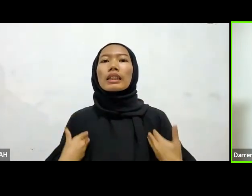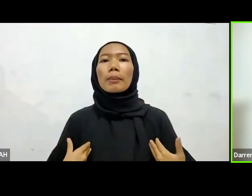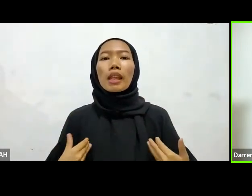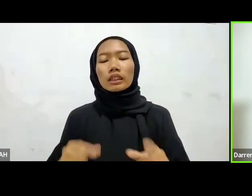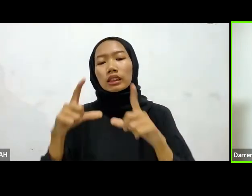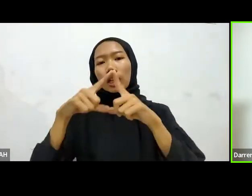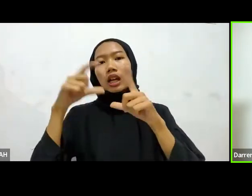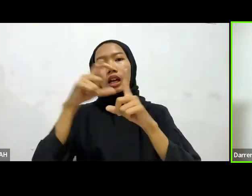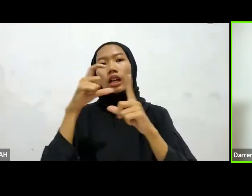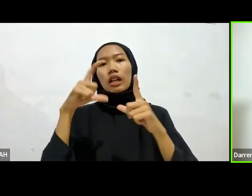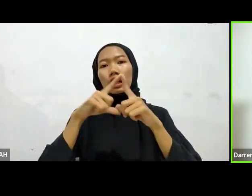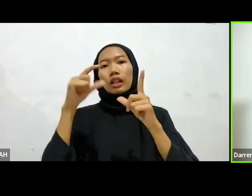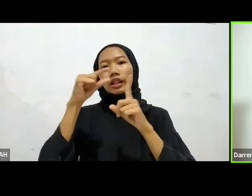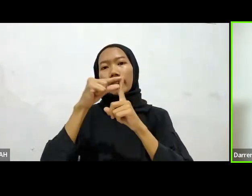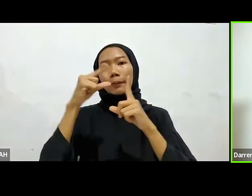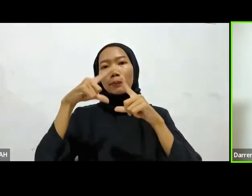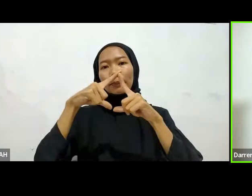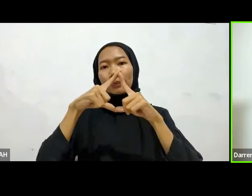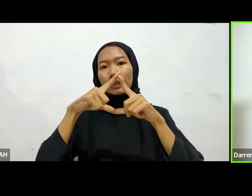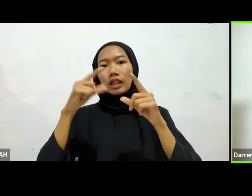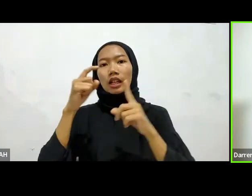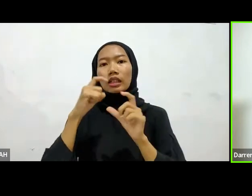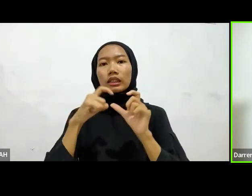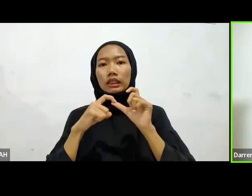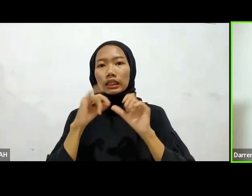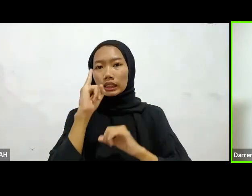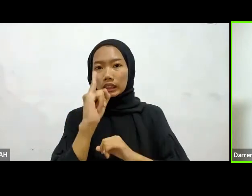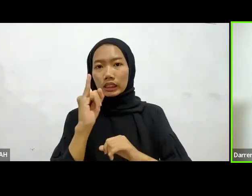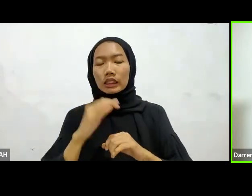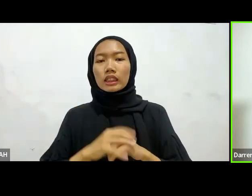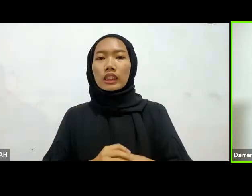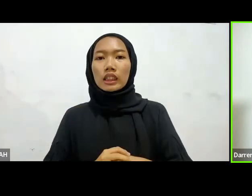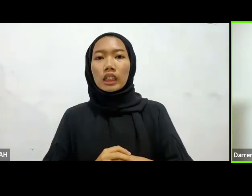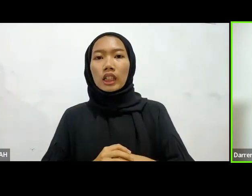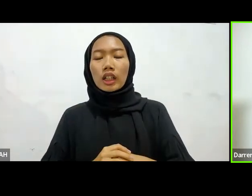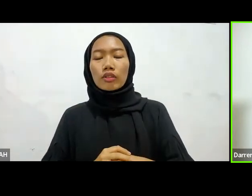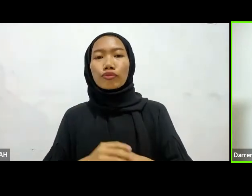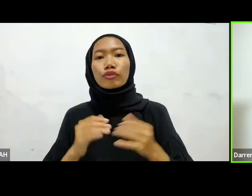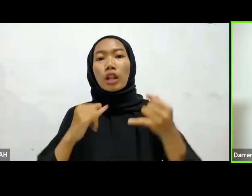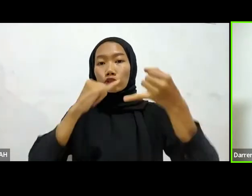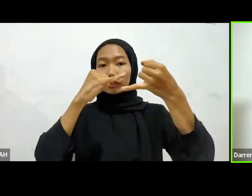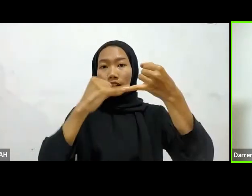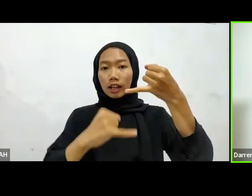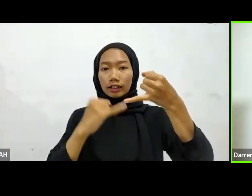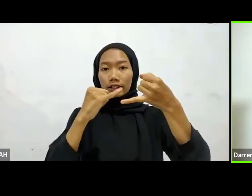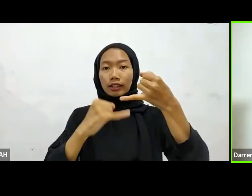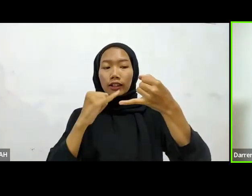then, environment. So the actual environment,